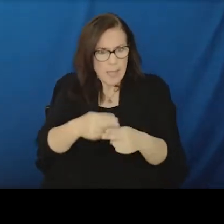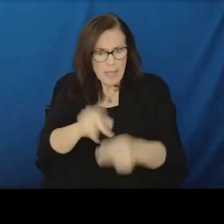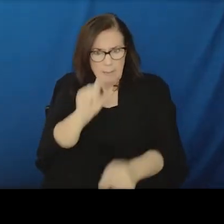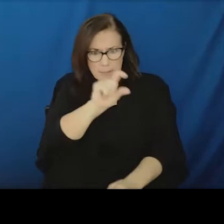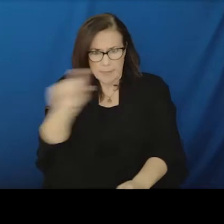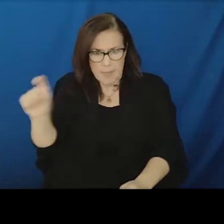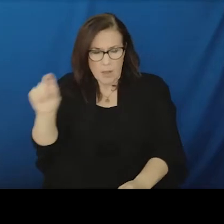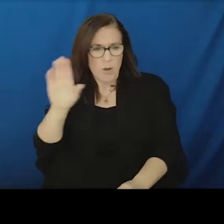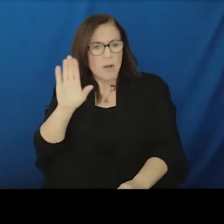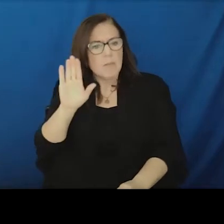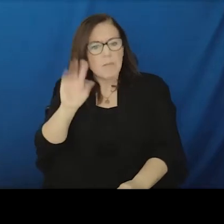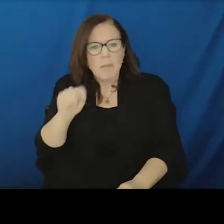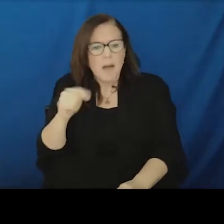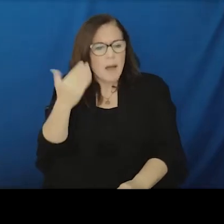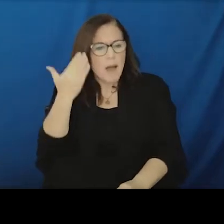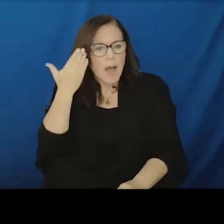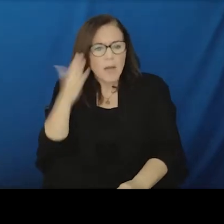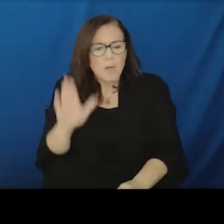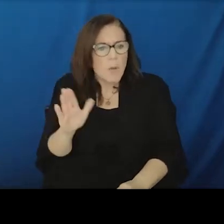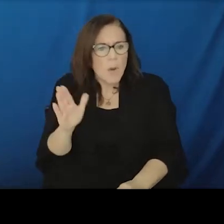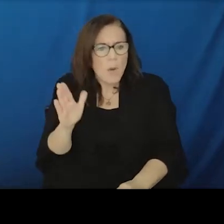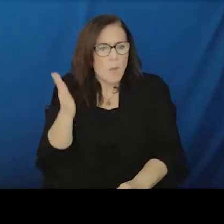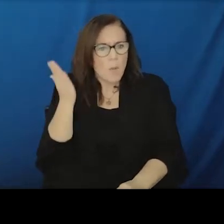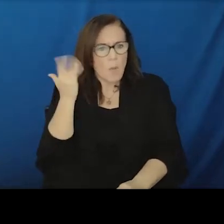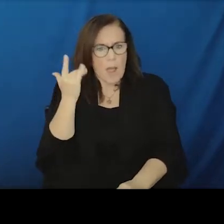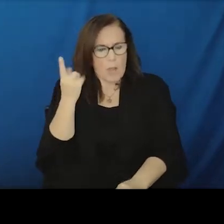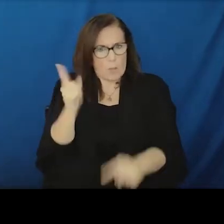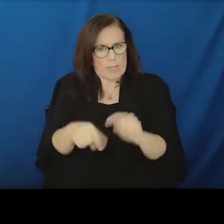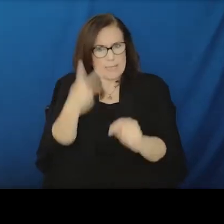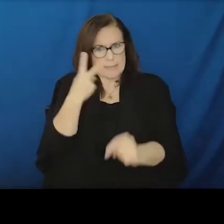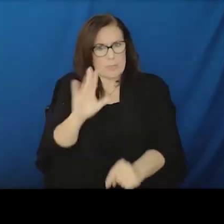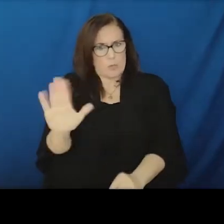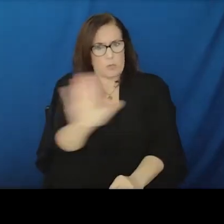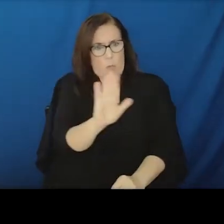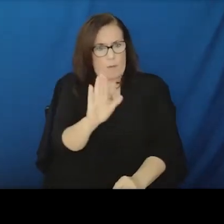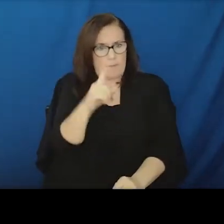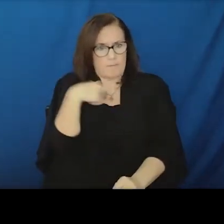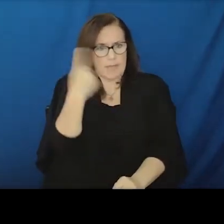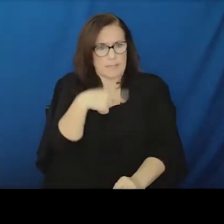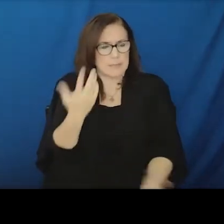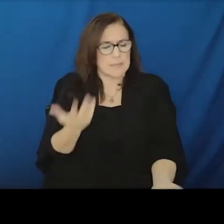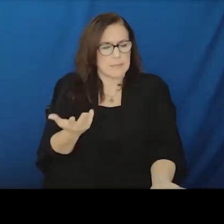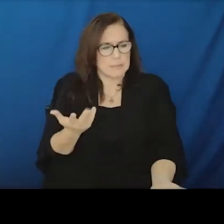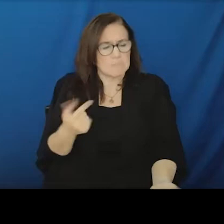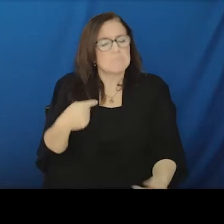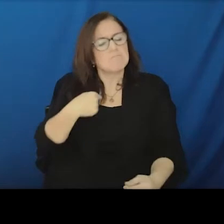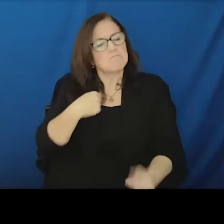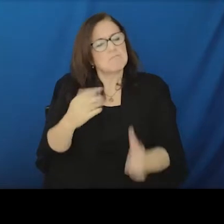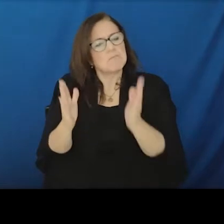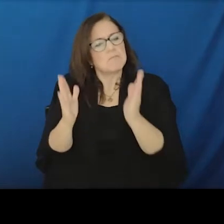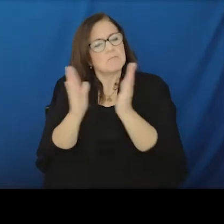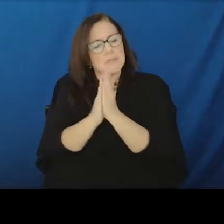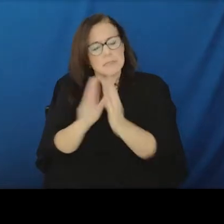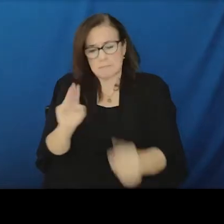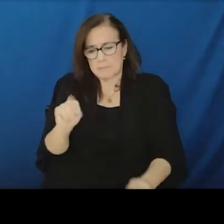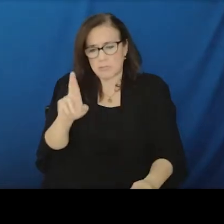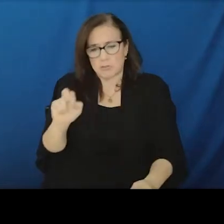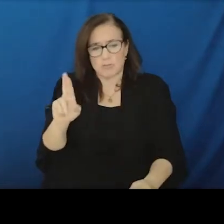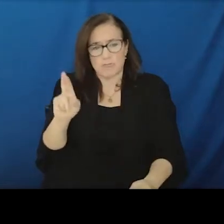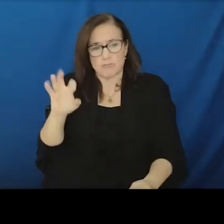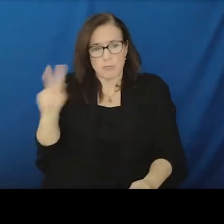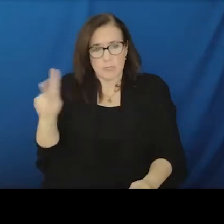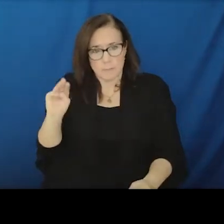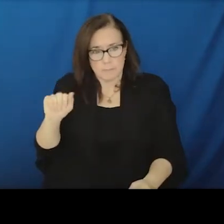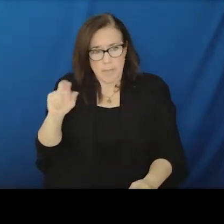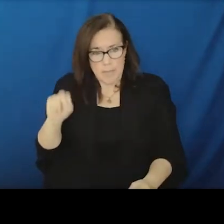know why that we're not seeing your faces. So I would respectfully ask that Mr. Rickman go back